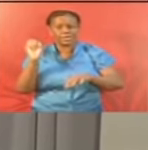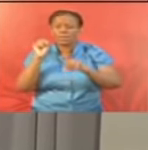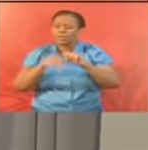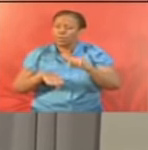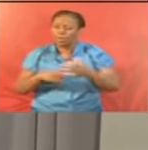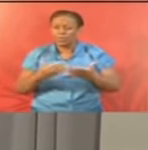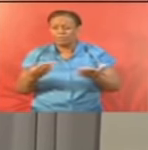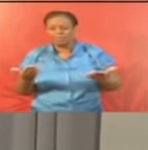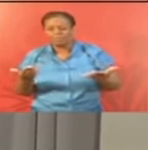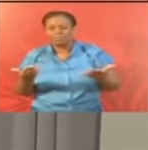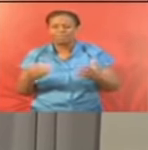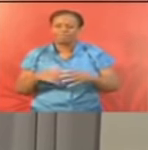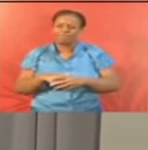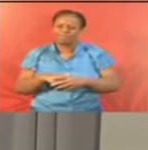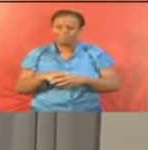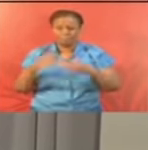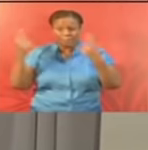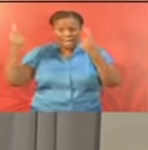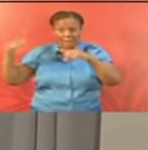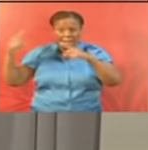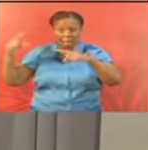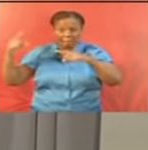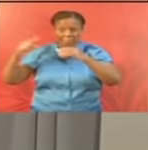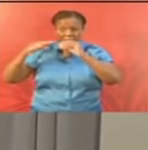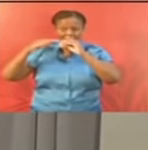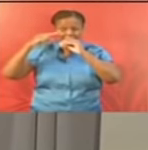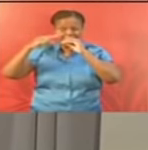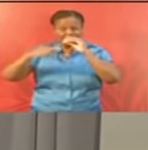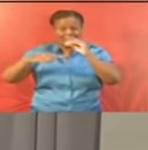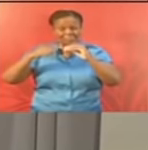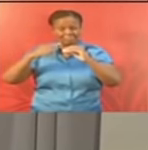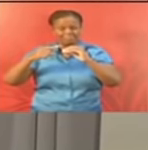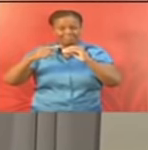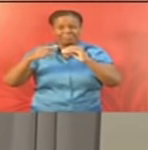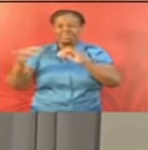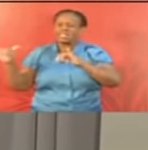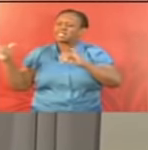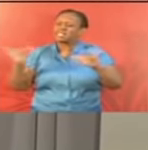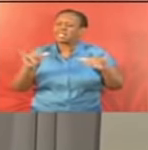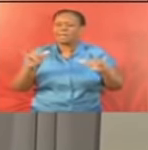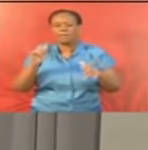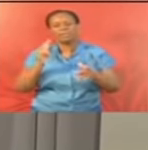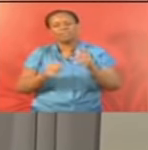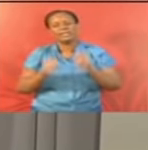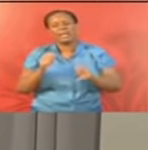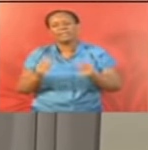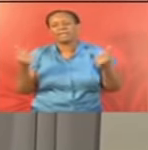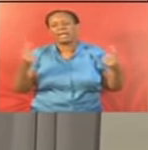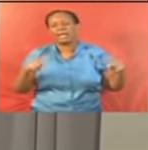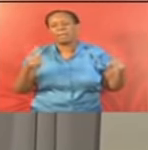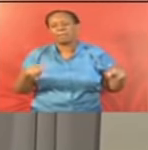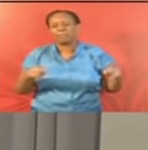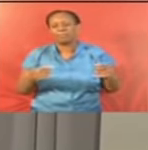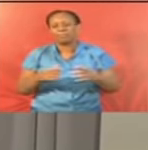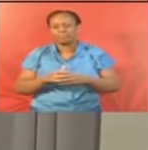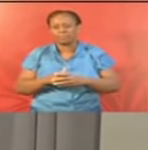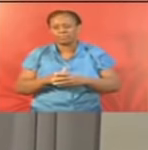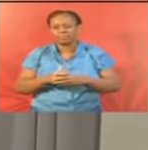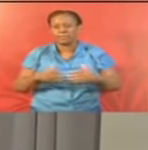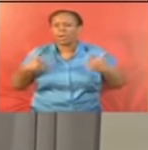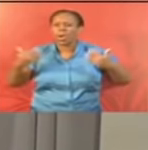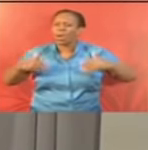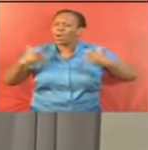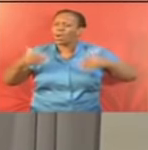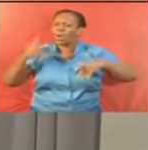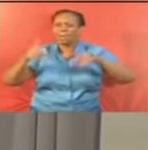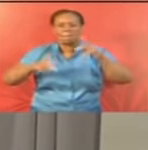These are the local developments that are contextualized in what we are seeing globally. Young persons are now driving